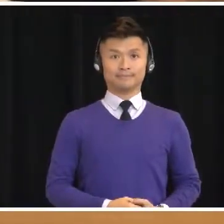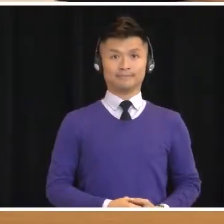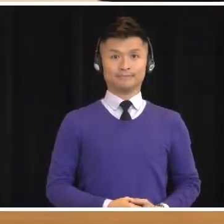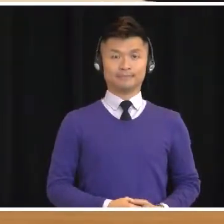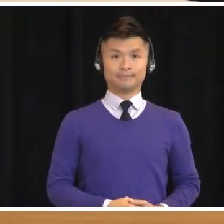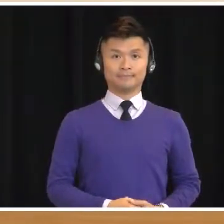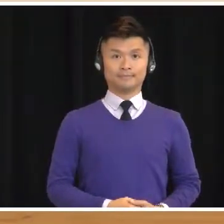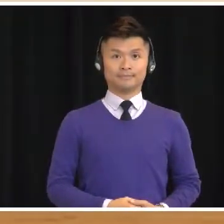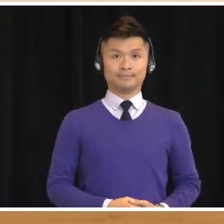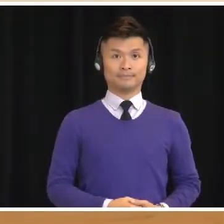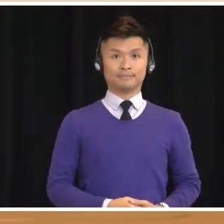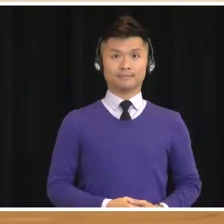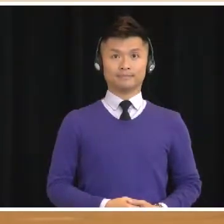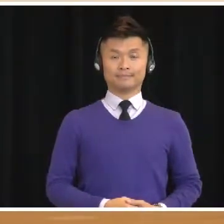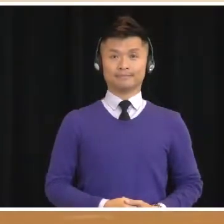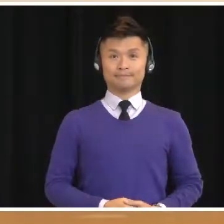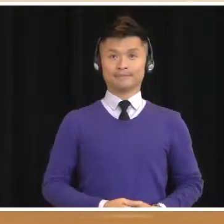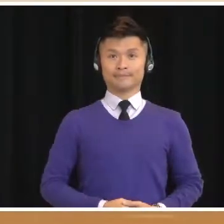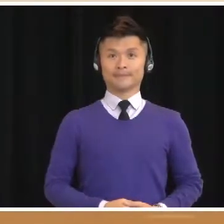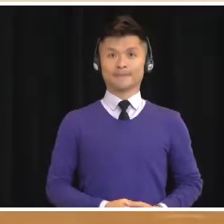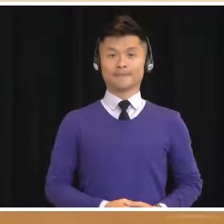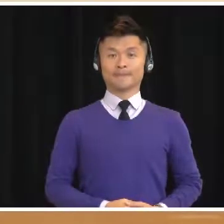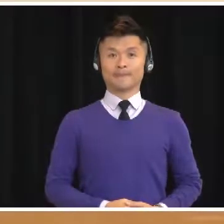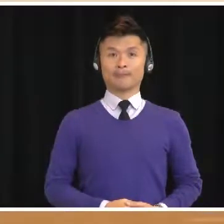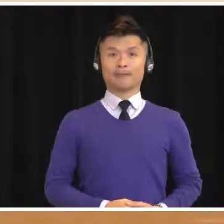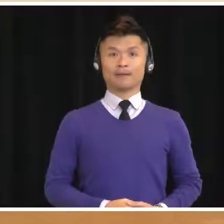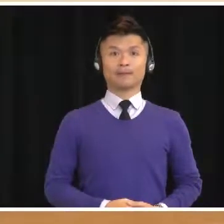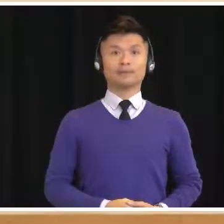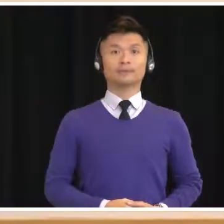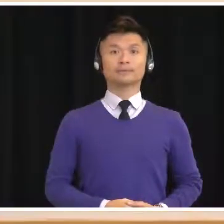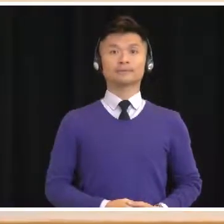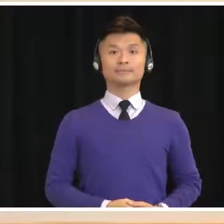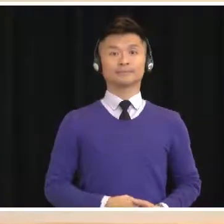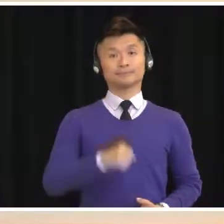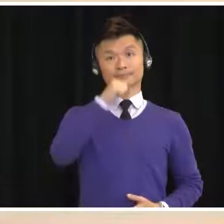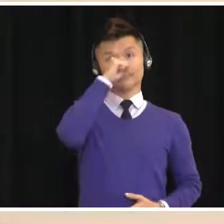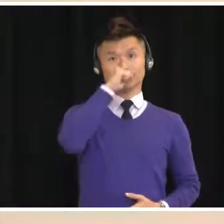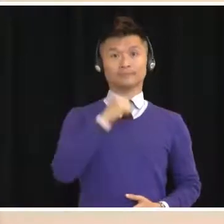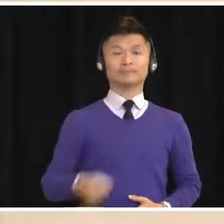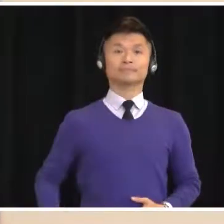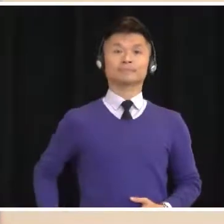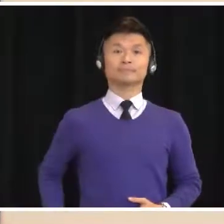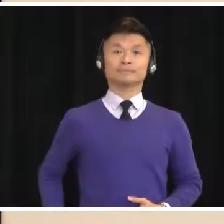So I'm going to ask some questions on each of the 4 general principles.